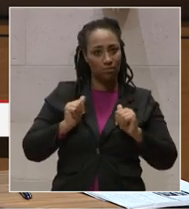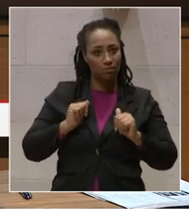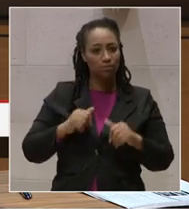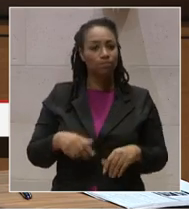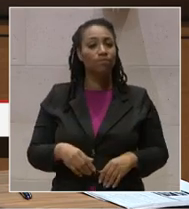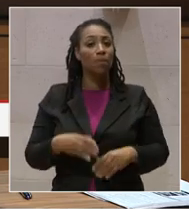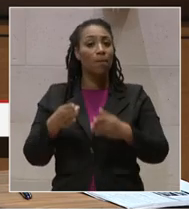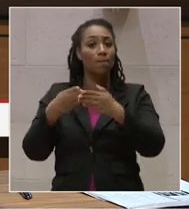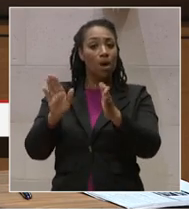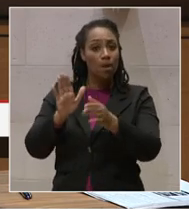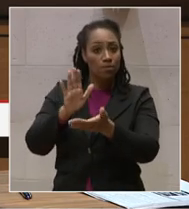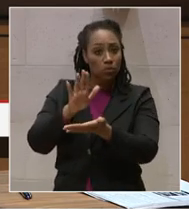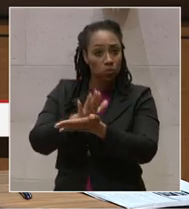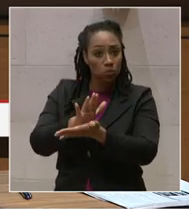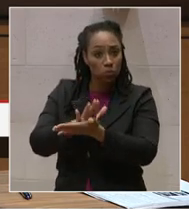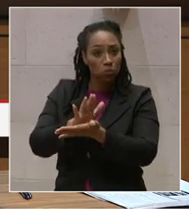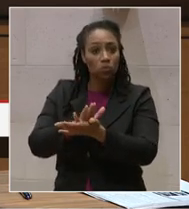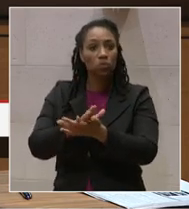Next slide.